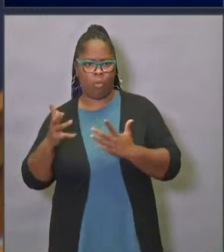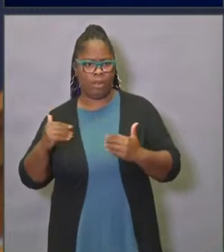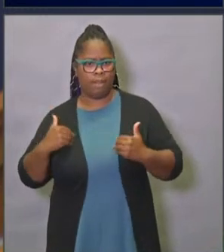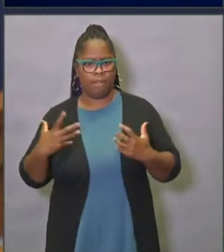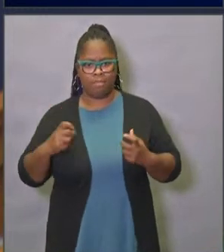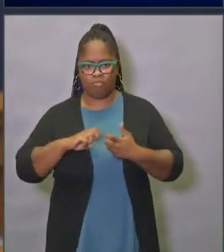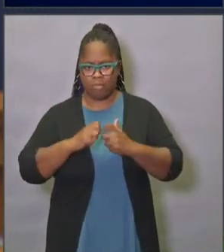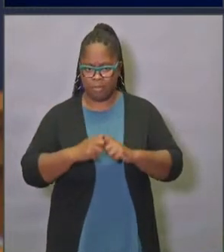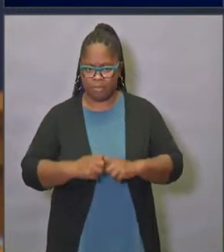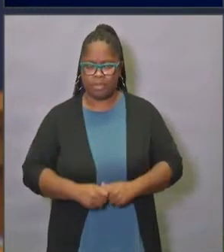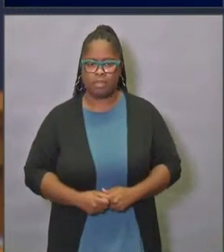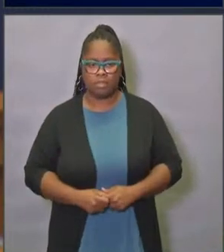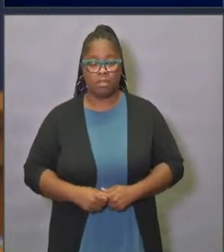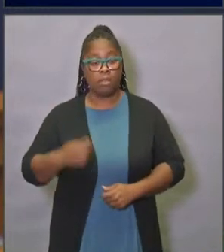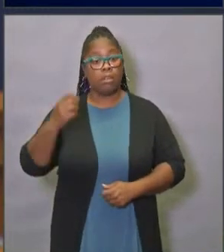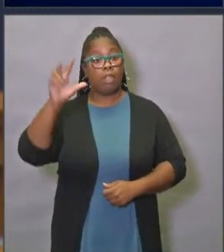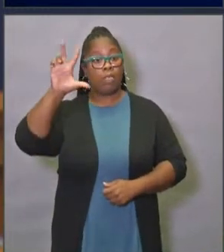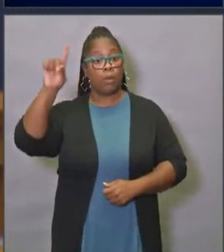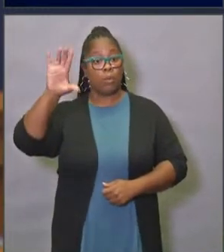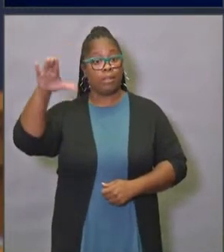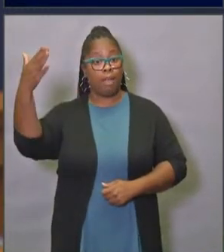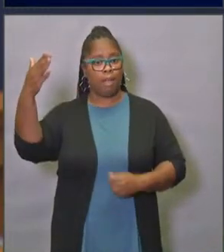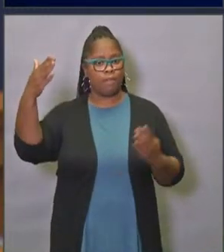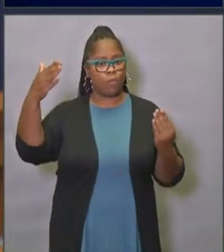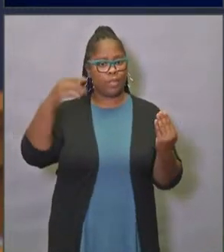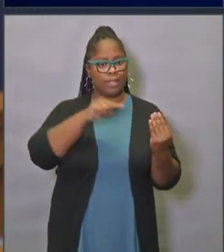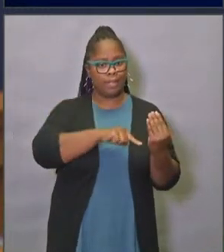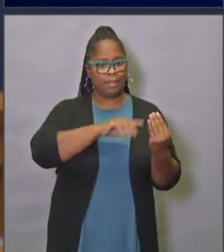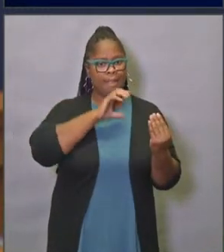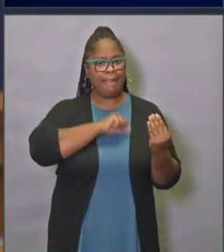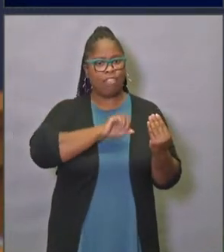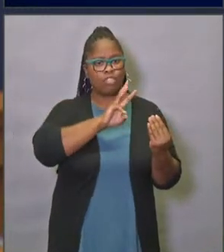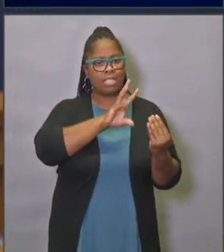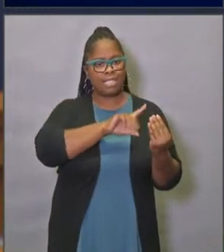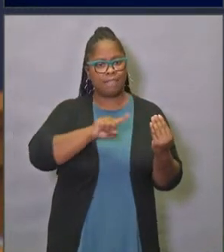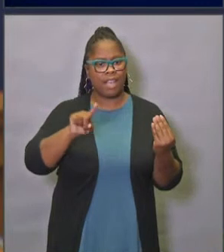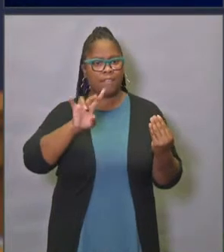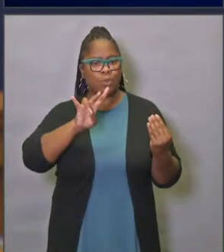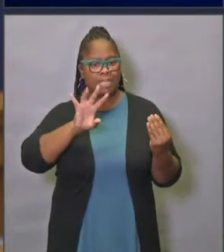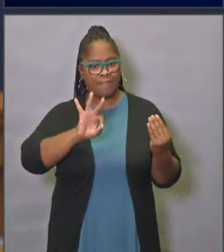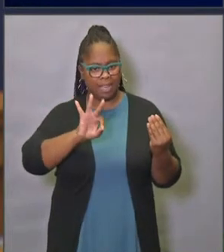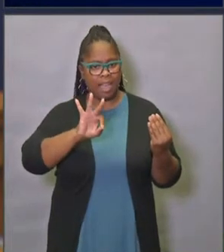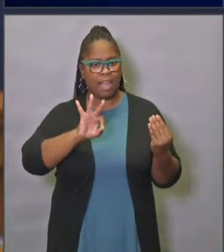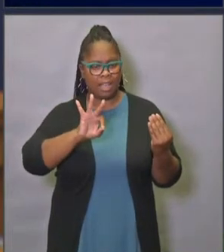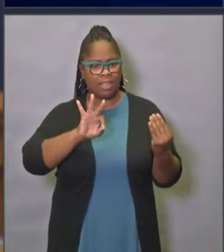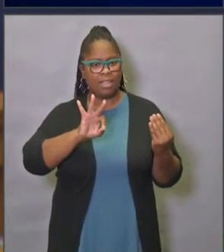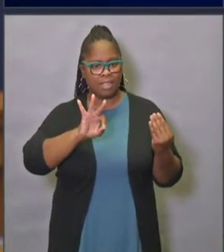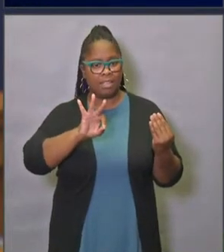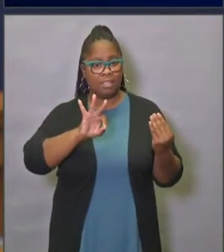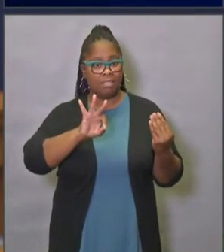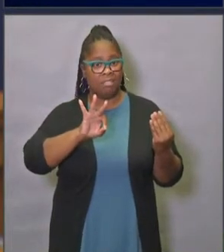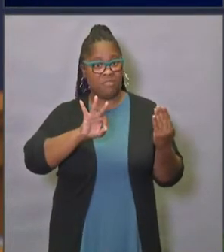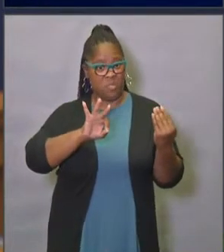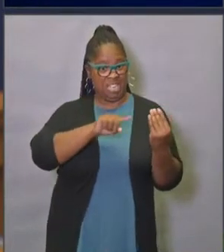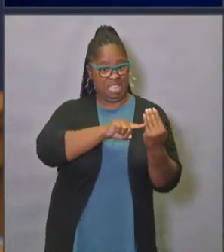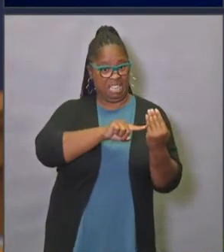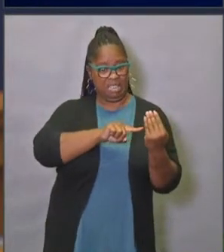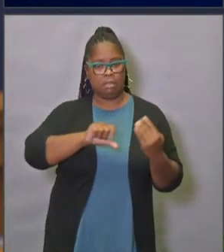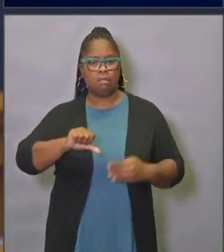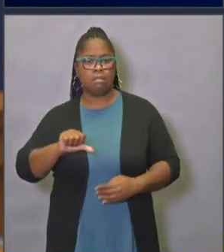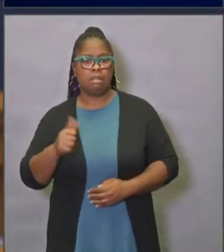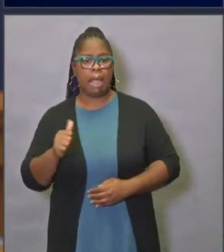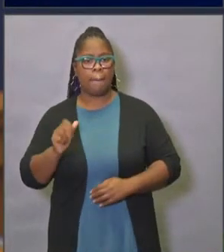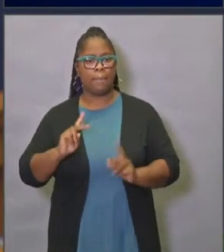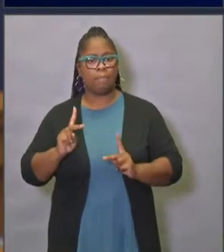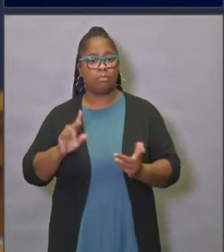health conditions. 14 people who died are between the ages of 65 and 79, and 10 people in this age